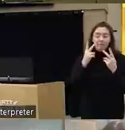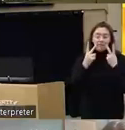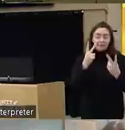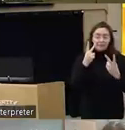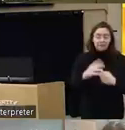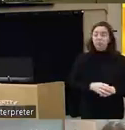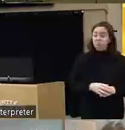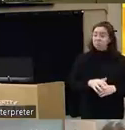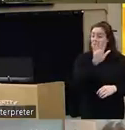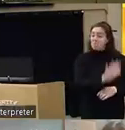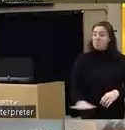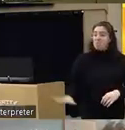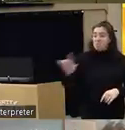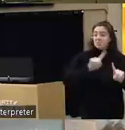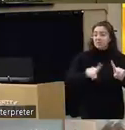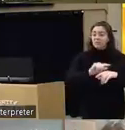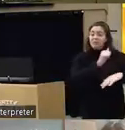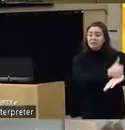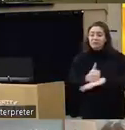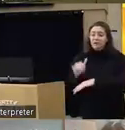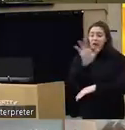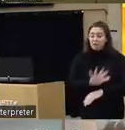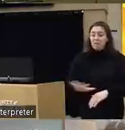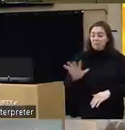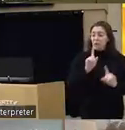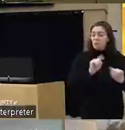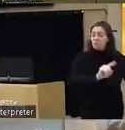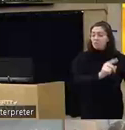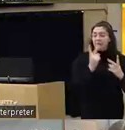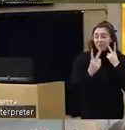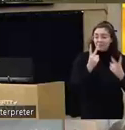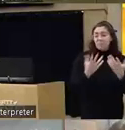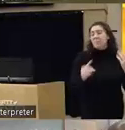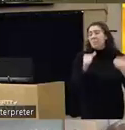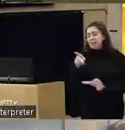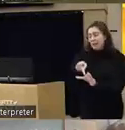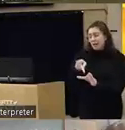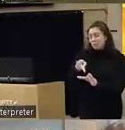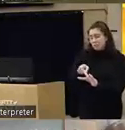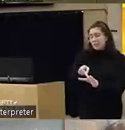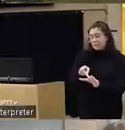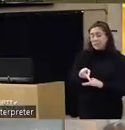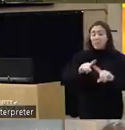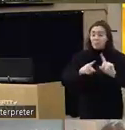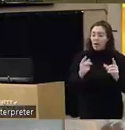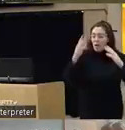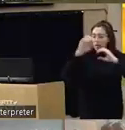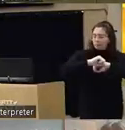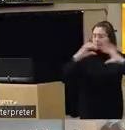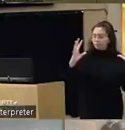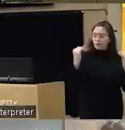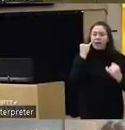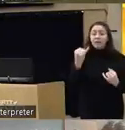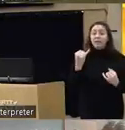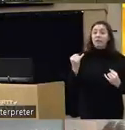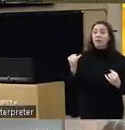care across different settings, perhaps not in a child psychiatry specialty clinic. But the idea is that if we are